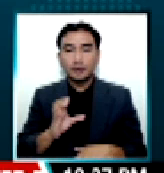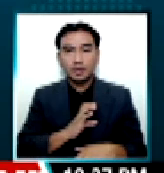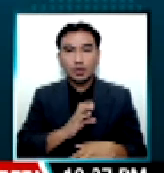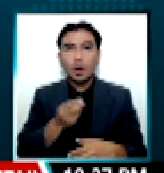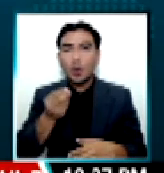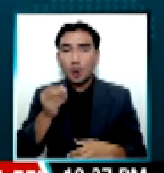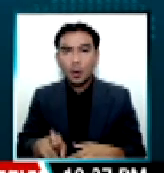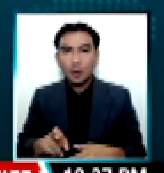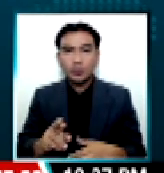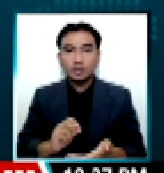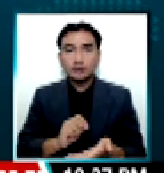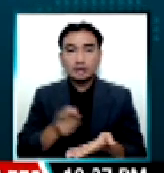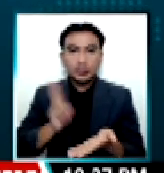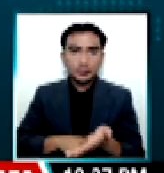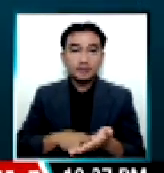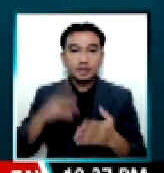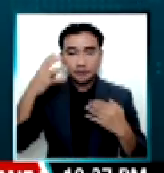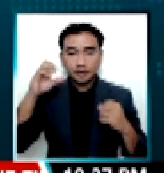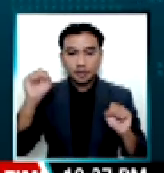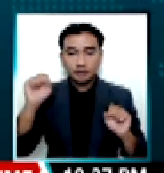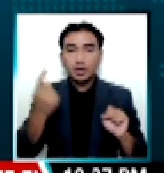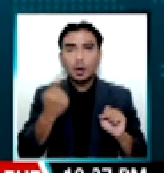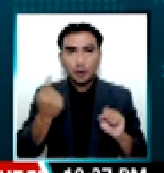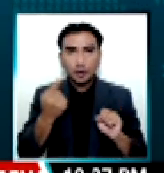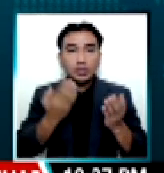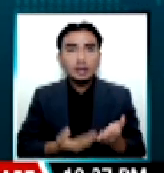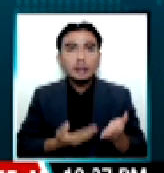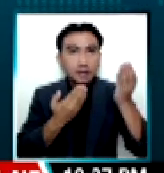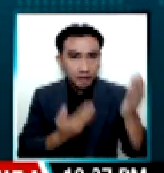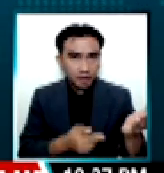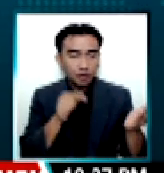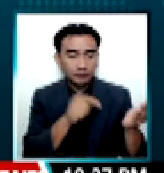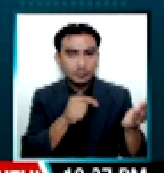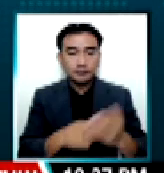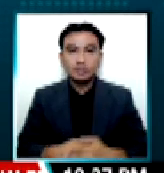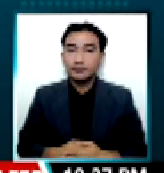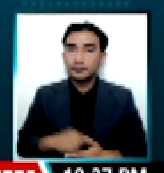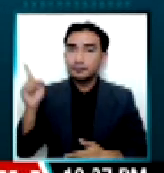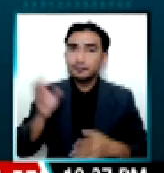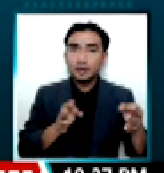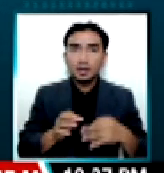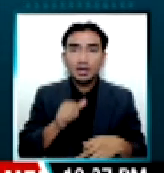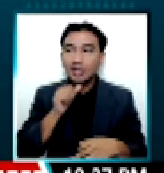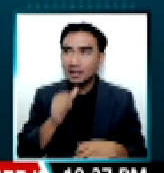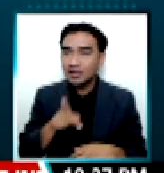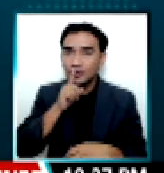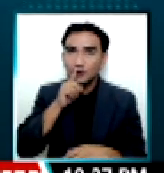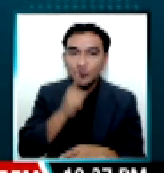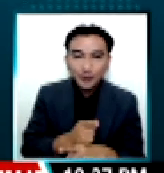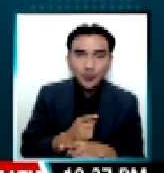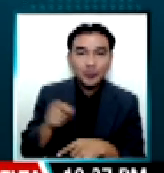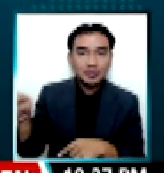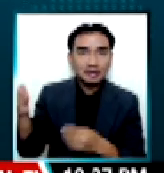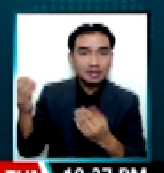That task force can only recommend. No, that's not true. A resolution is already the part